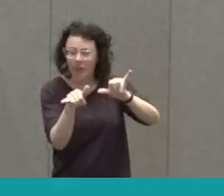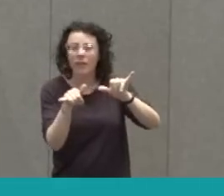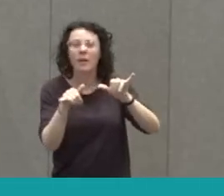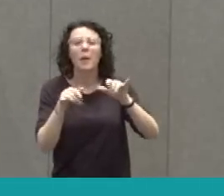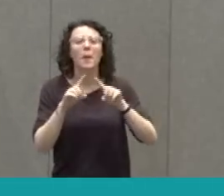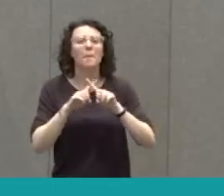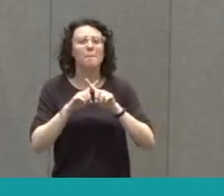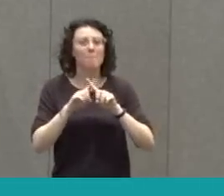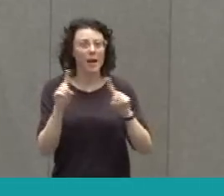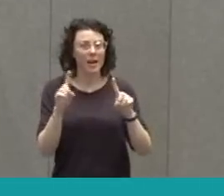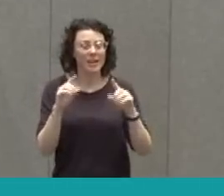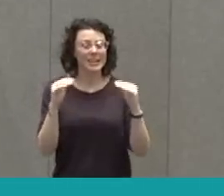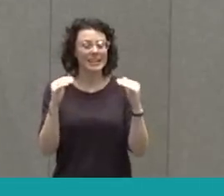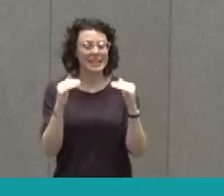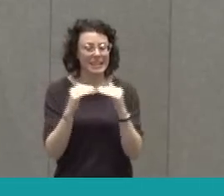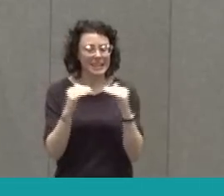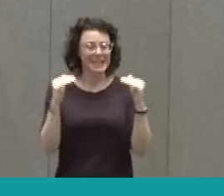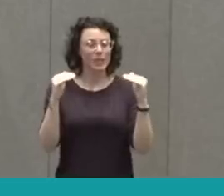with